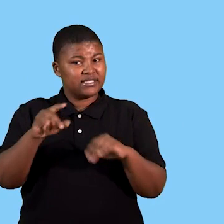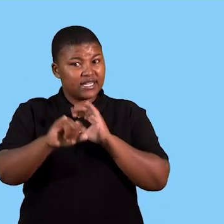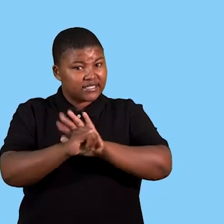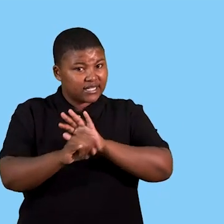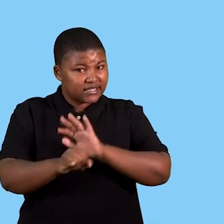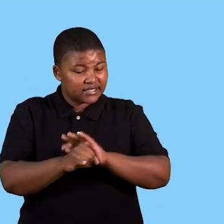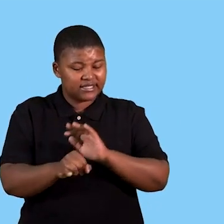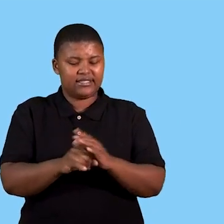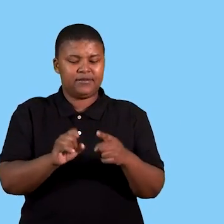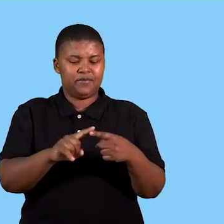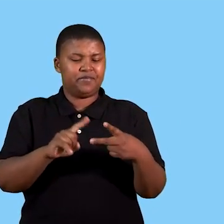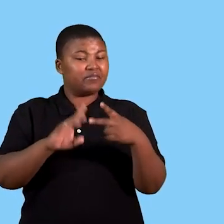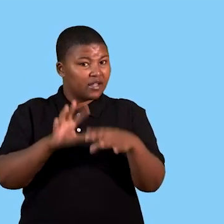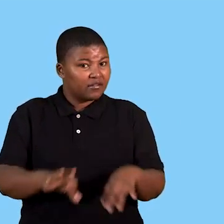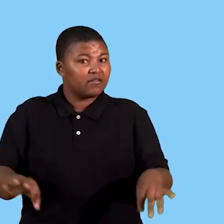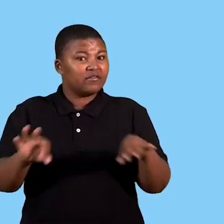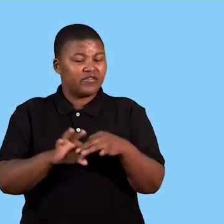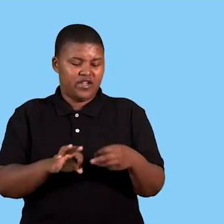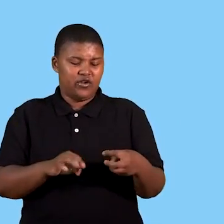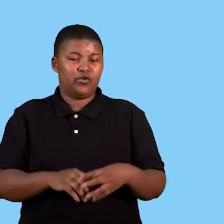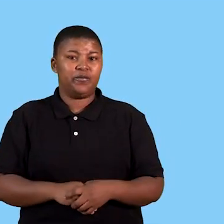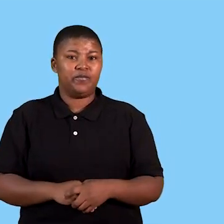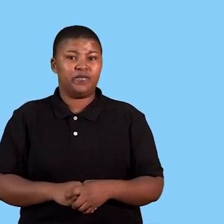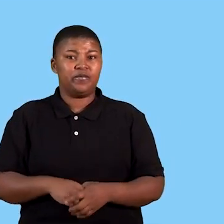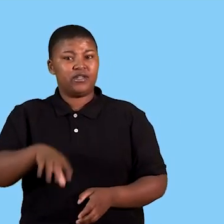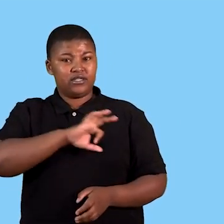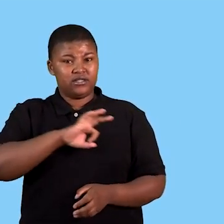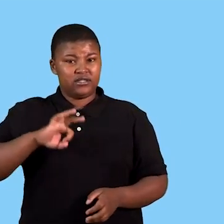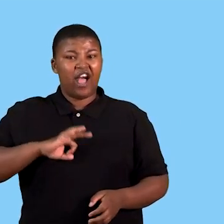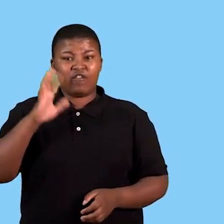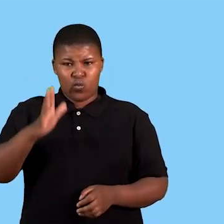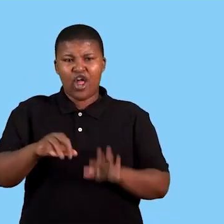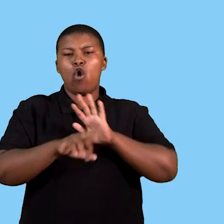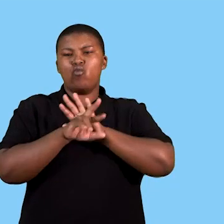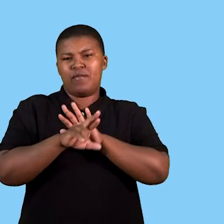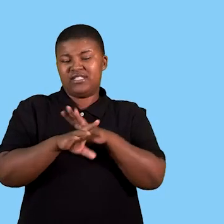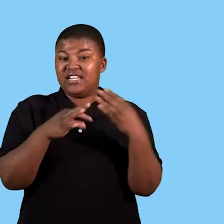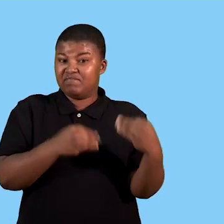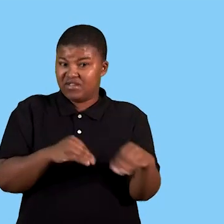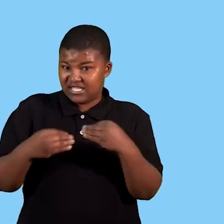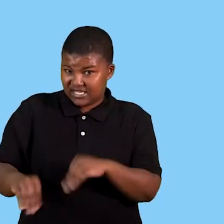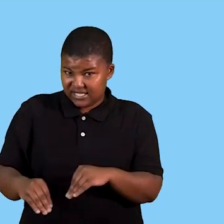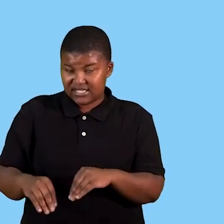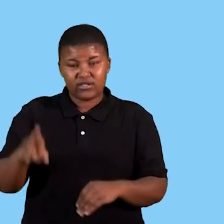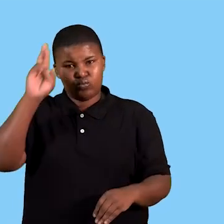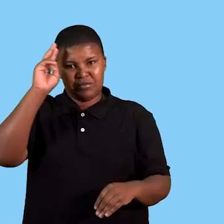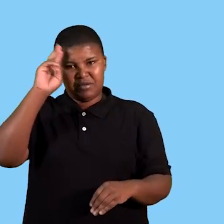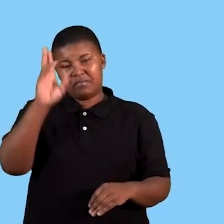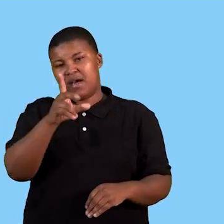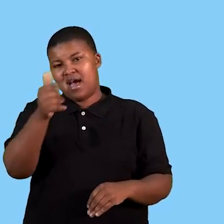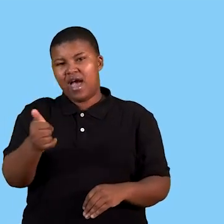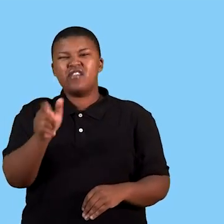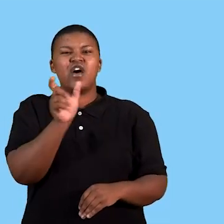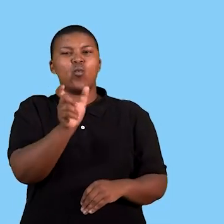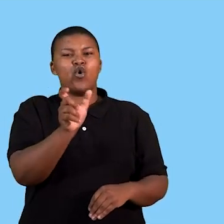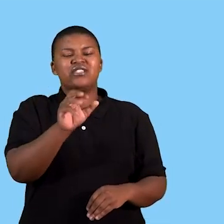business's identity and core values. Our employees will then be ambassadors for our business, or if you don't want